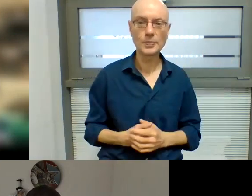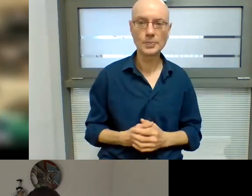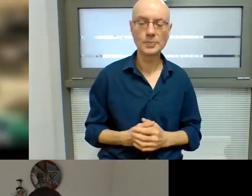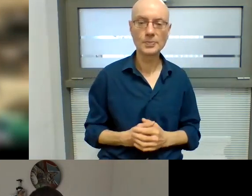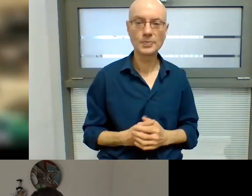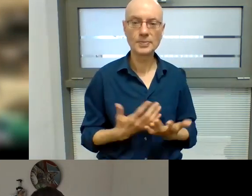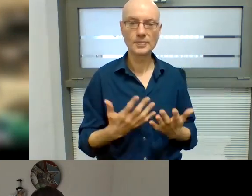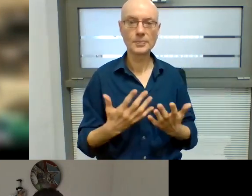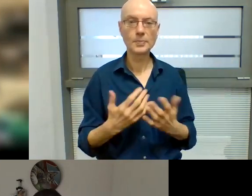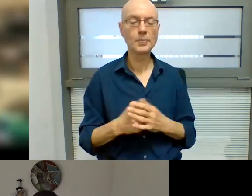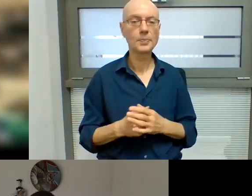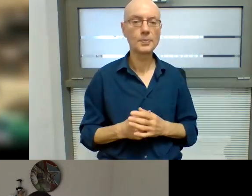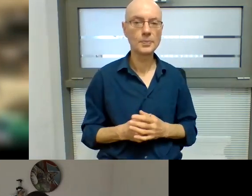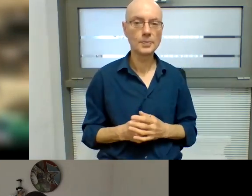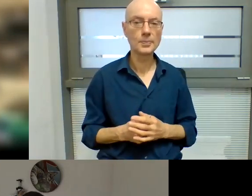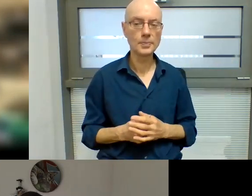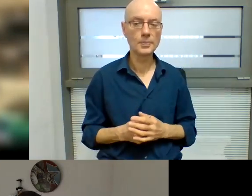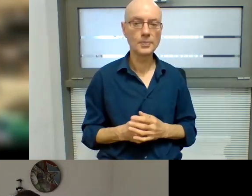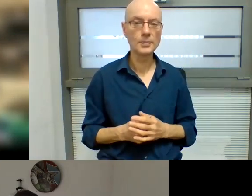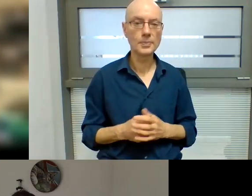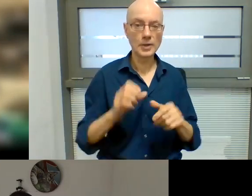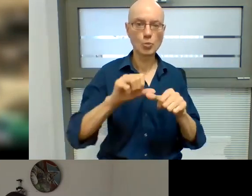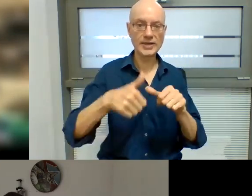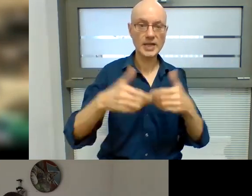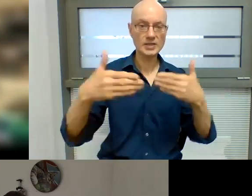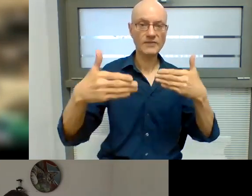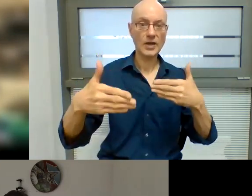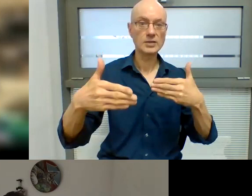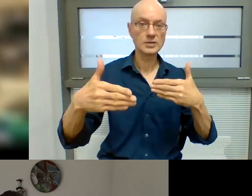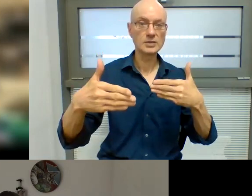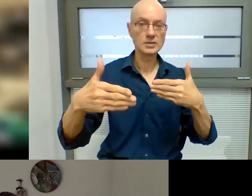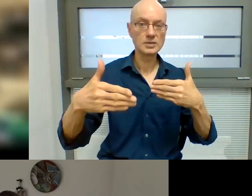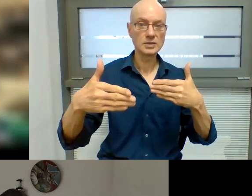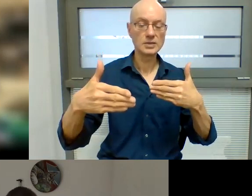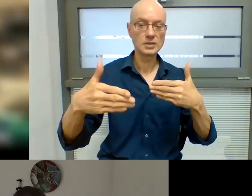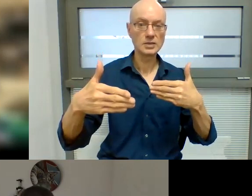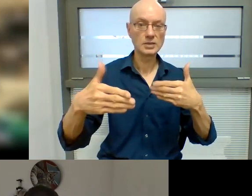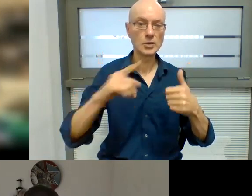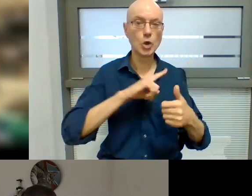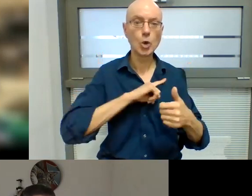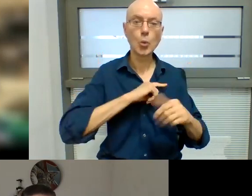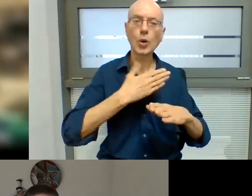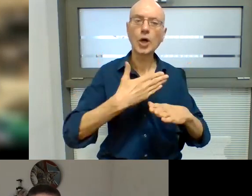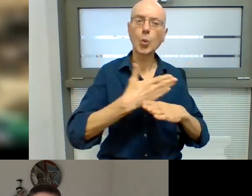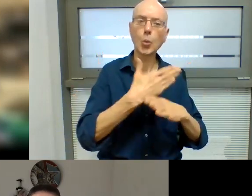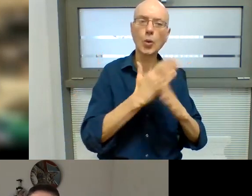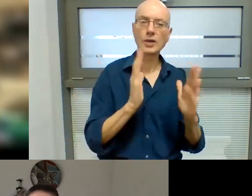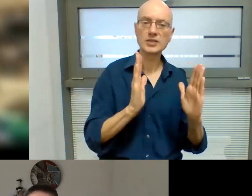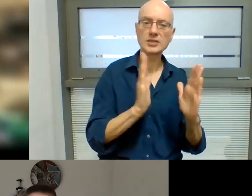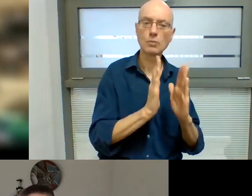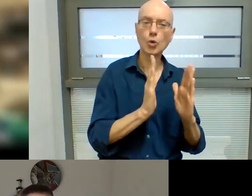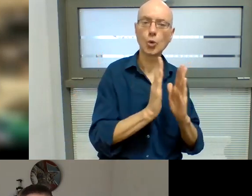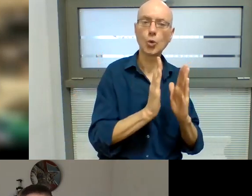into a next phase of because I'm working quite small at the moment, and I want